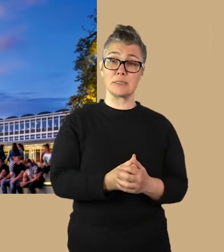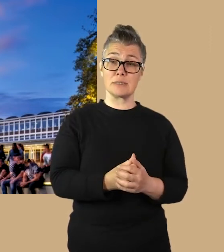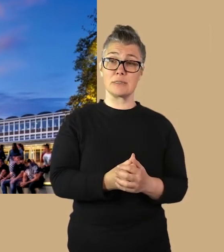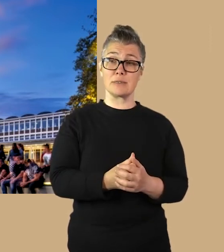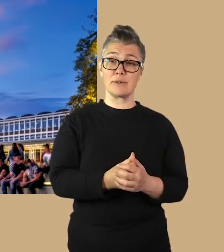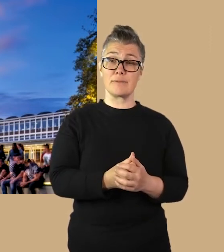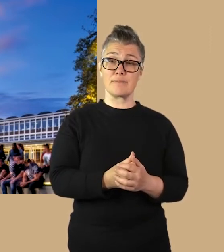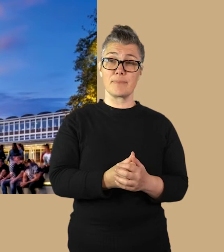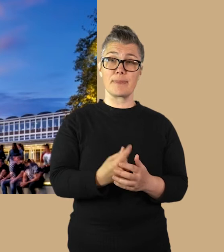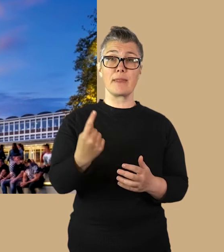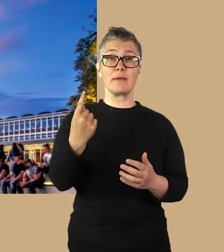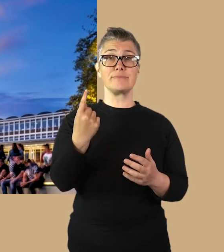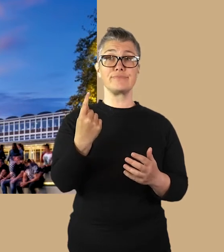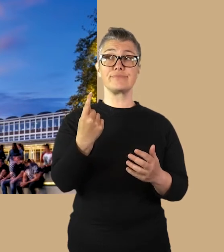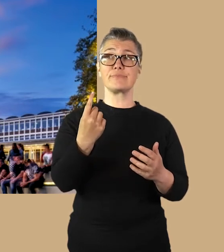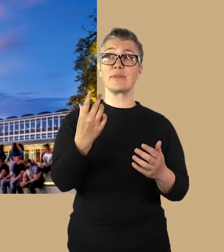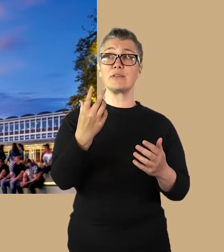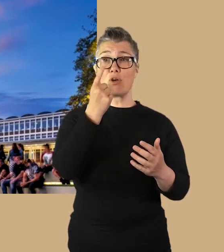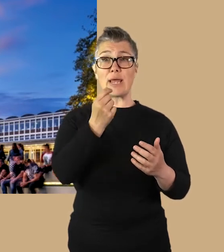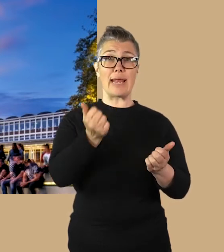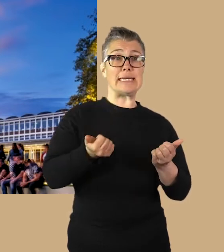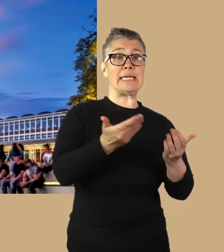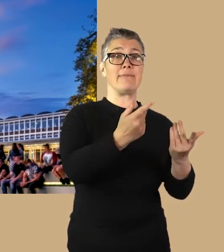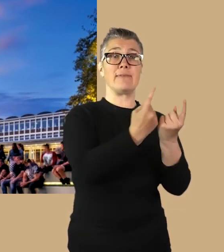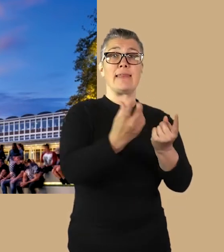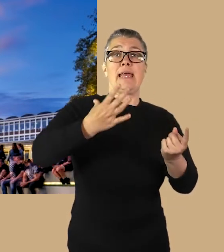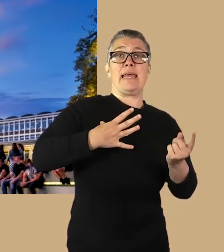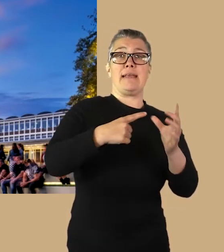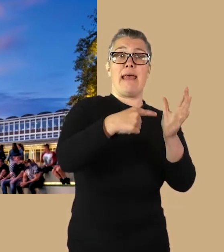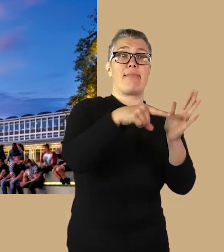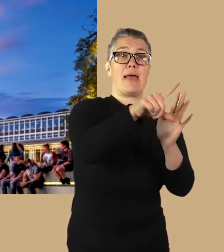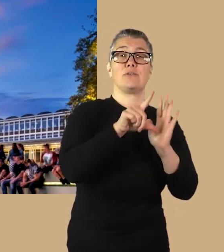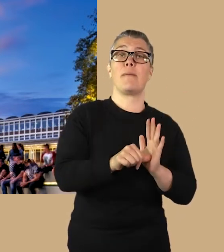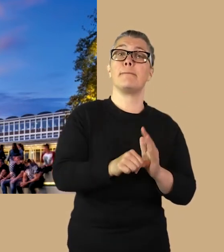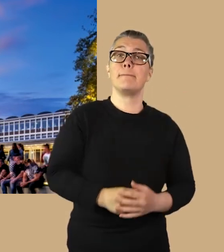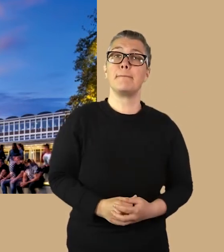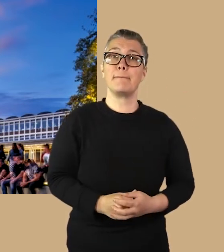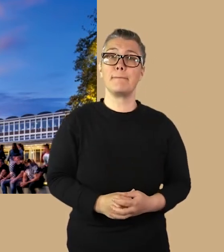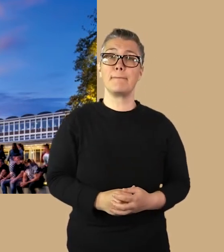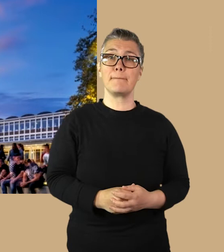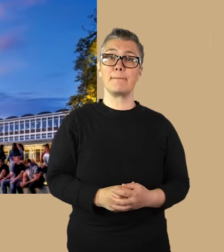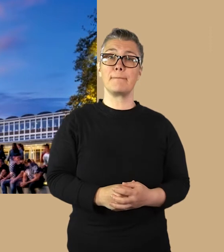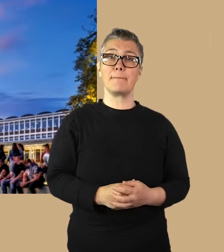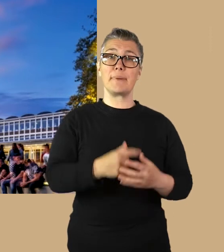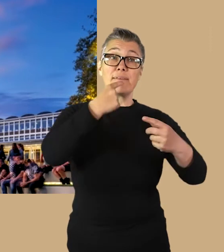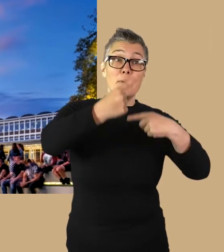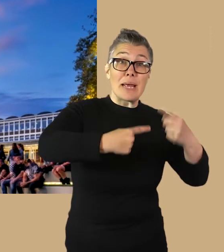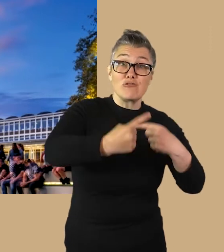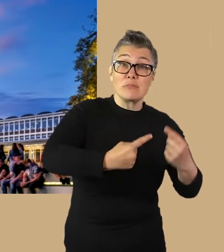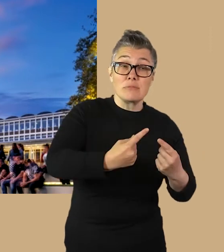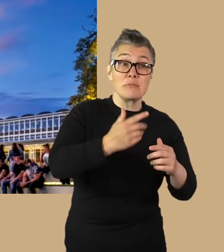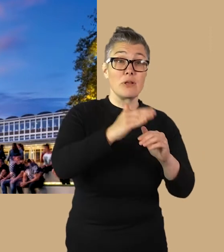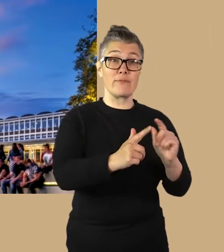the direct information that they need at that point in time, such as giving information about